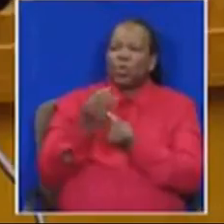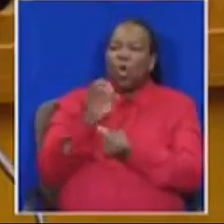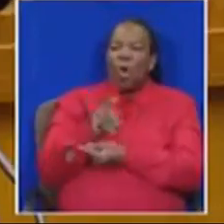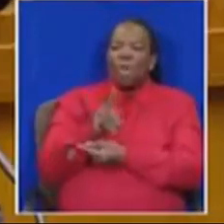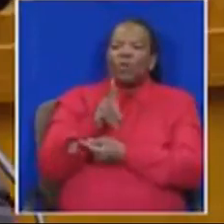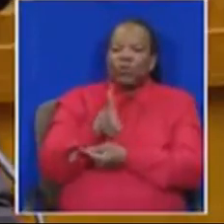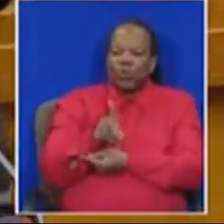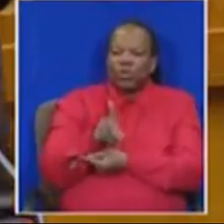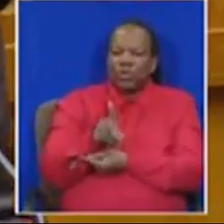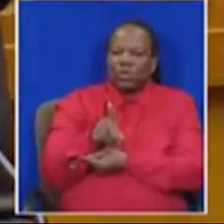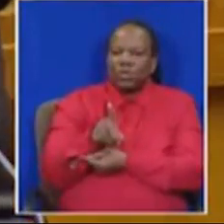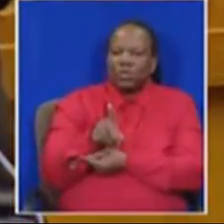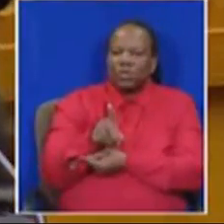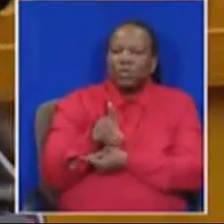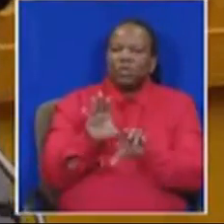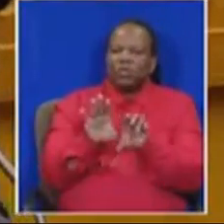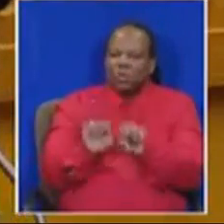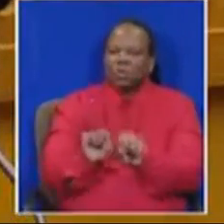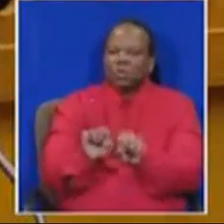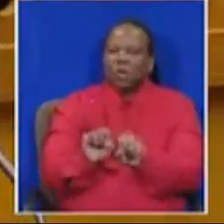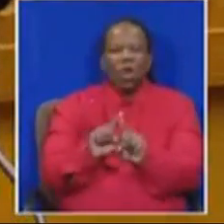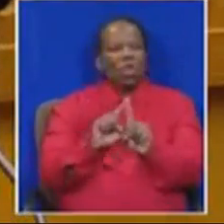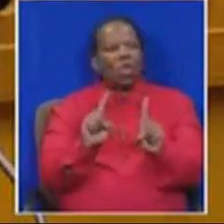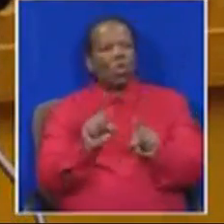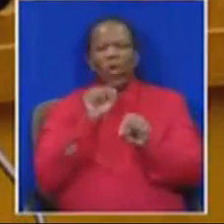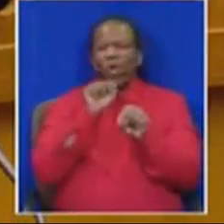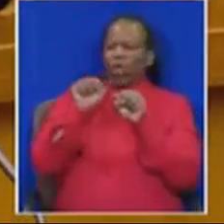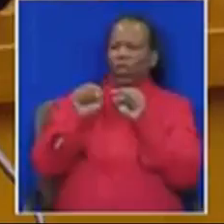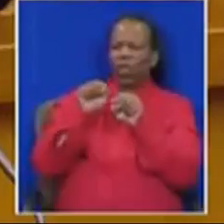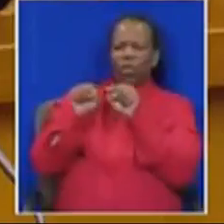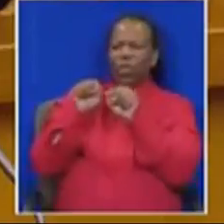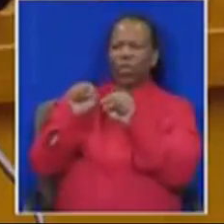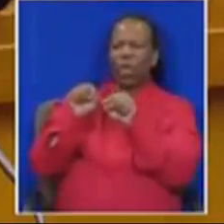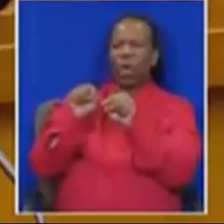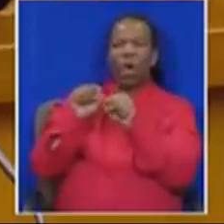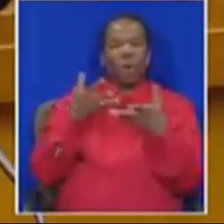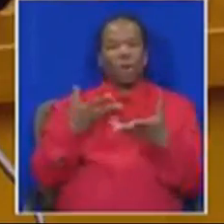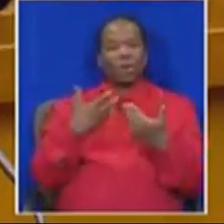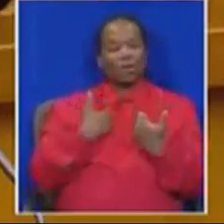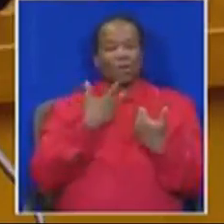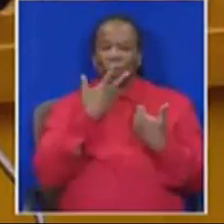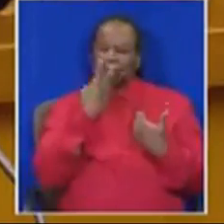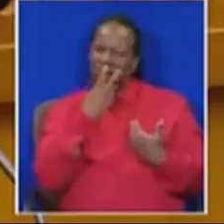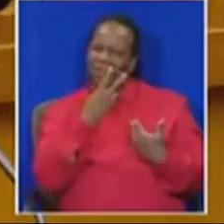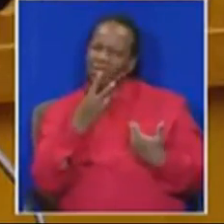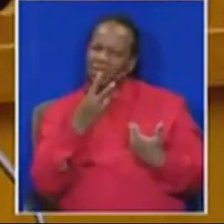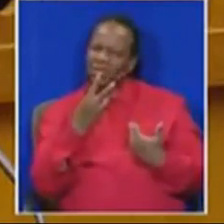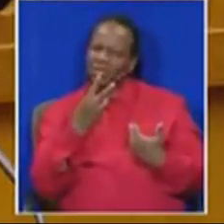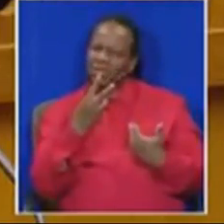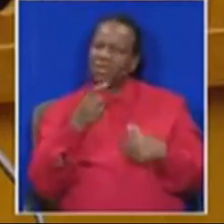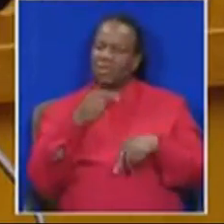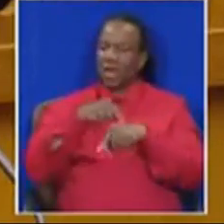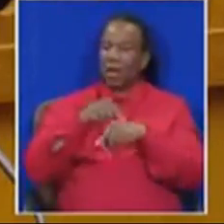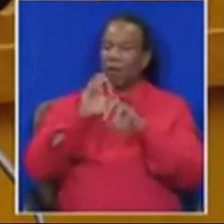water on this moment. Our task is to seize this moment of hope, this moment of